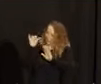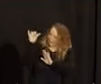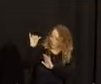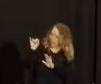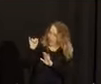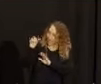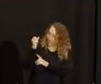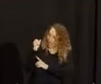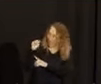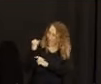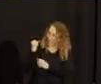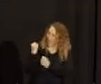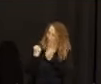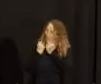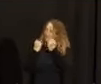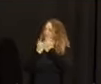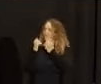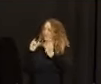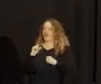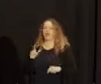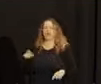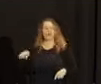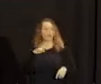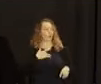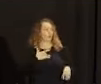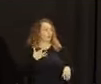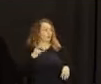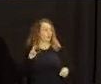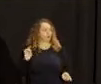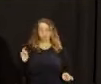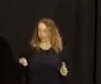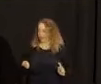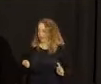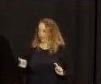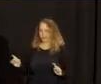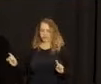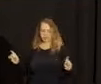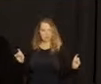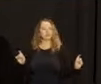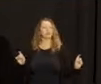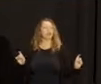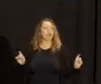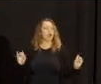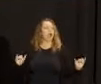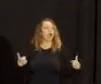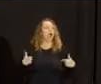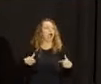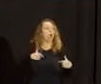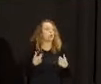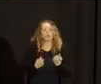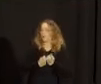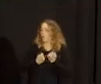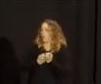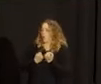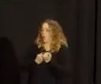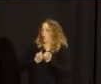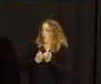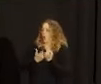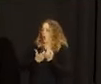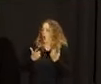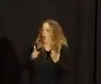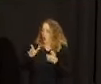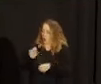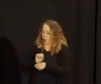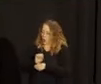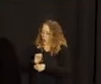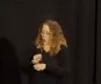It's like, if there's something that you all feel needs to be changed, how can we be supportive of lifting up the work